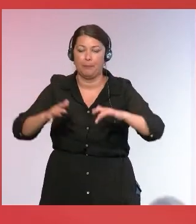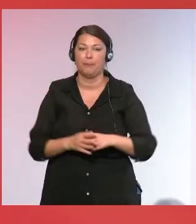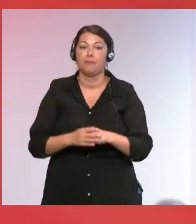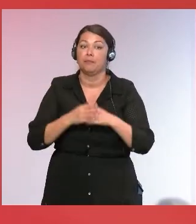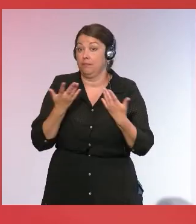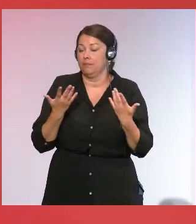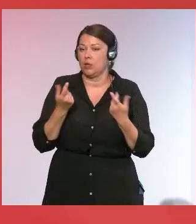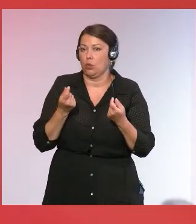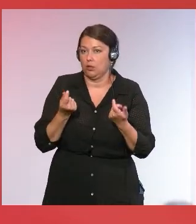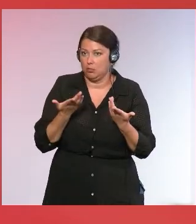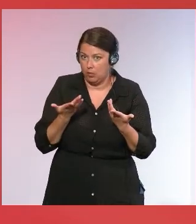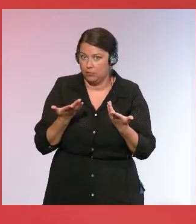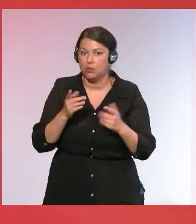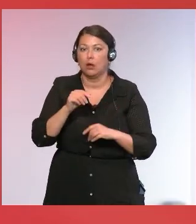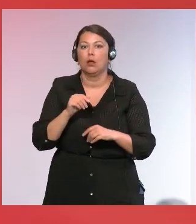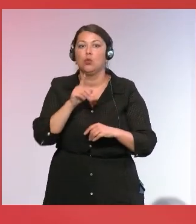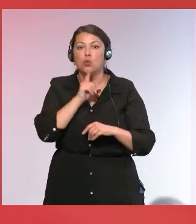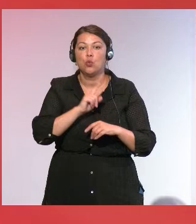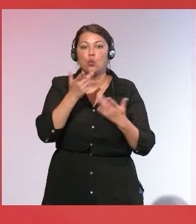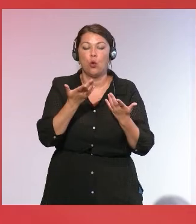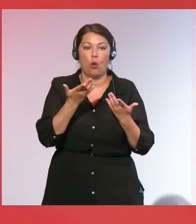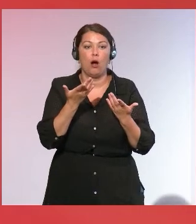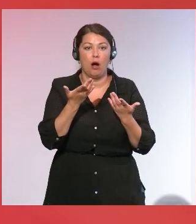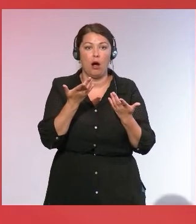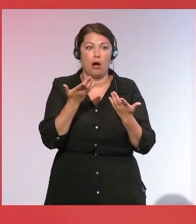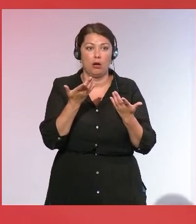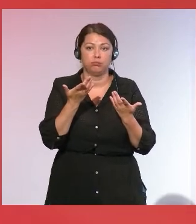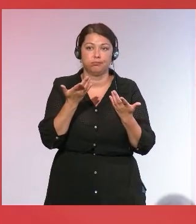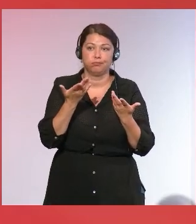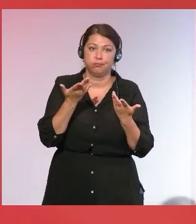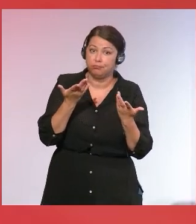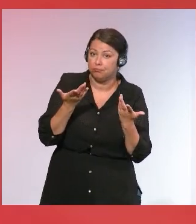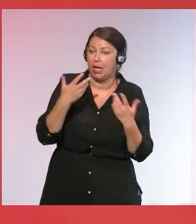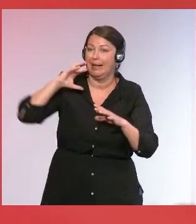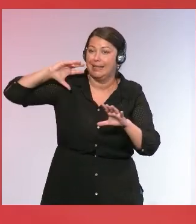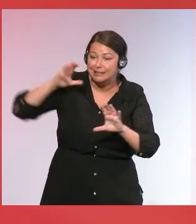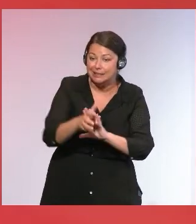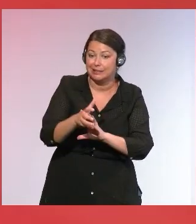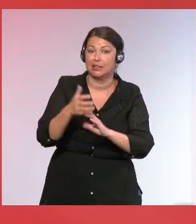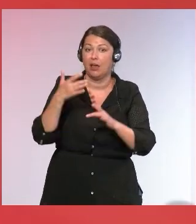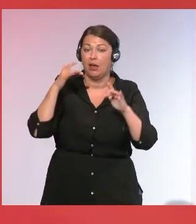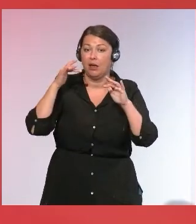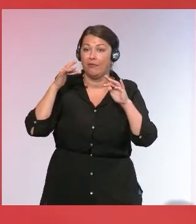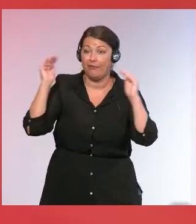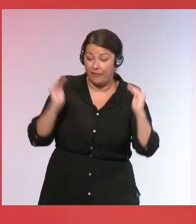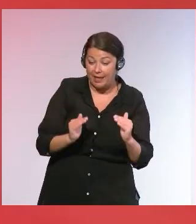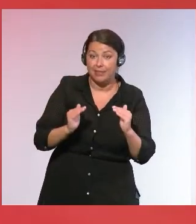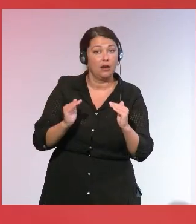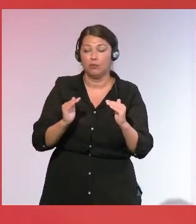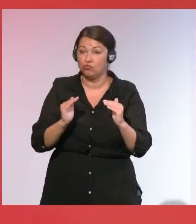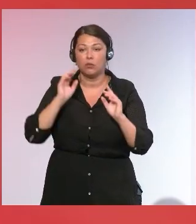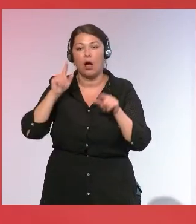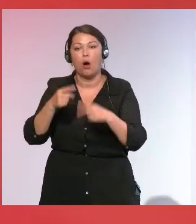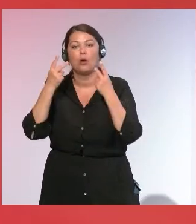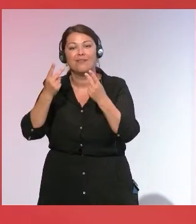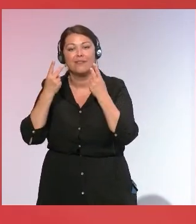greenery also has a really good impact on our mental health. It restores us, it reduces our stress levels. So again,